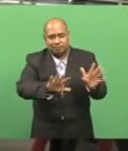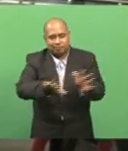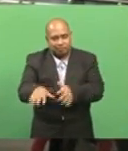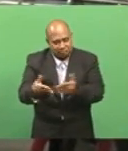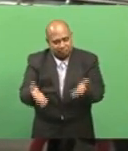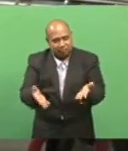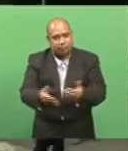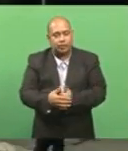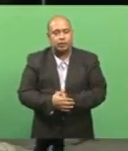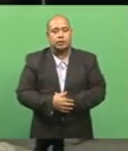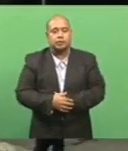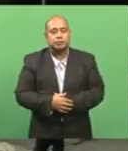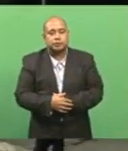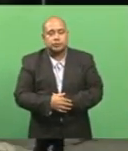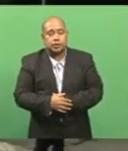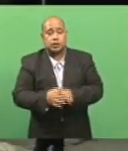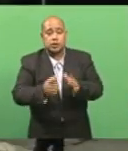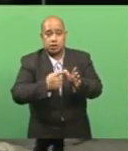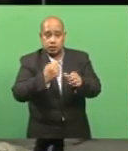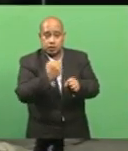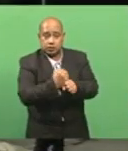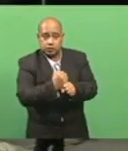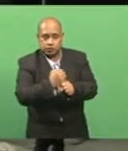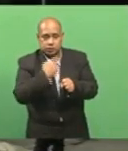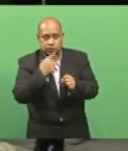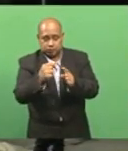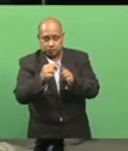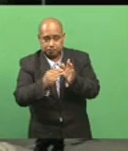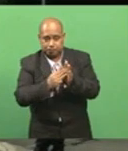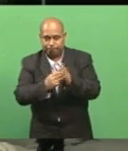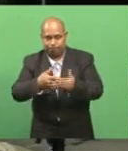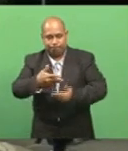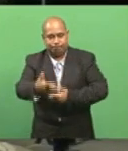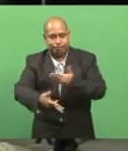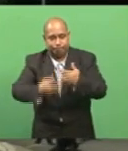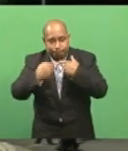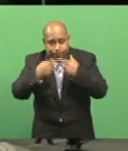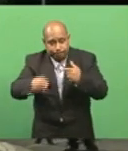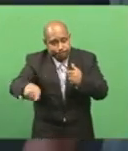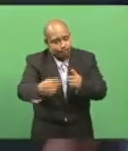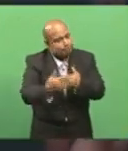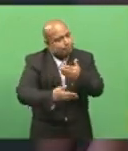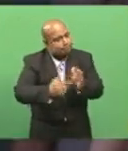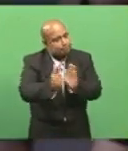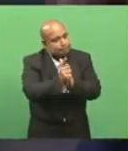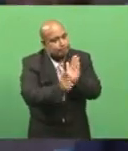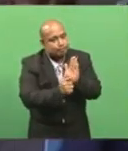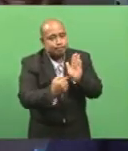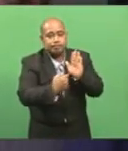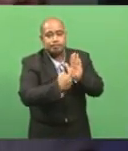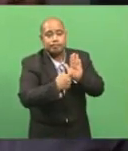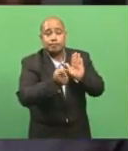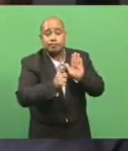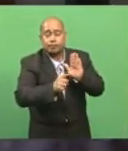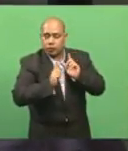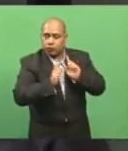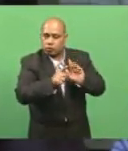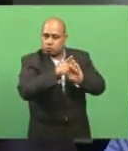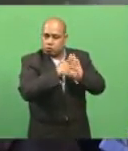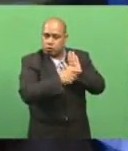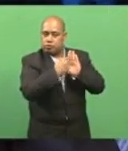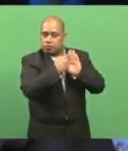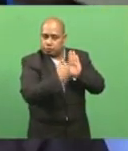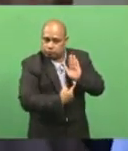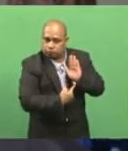Attorney General says the Prime Minister's announcements are not a matter of law, rather a standing policy on all public matters relating